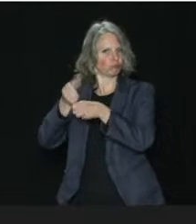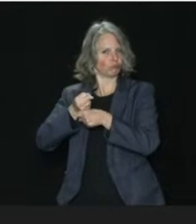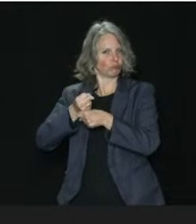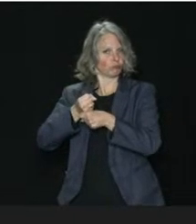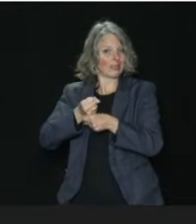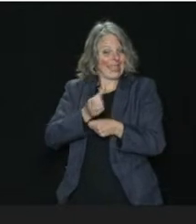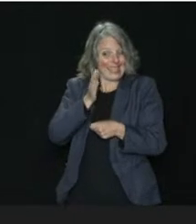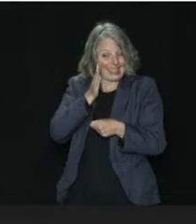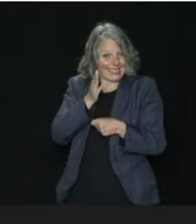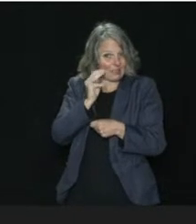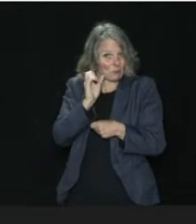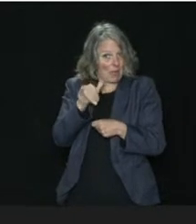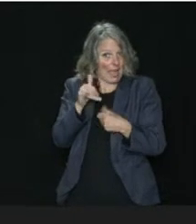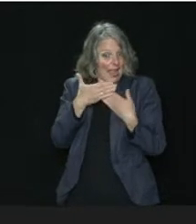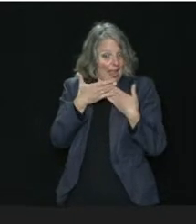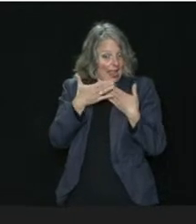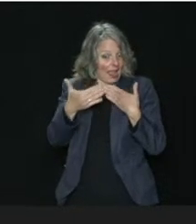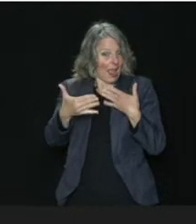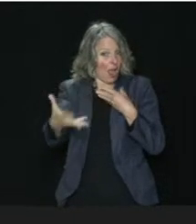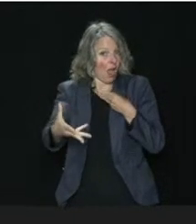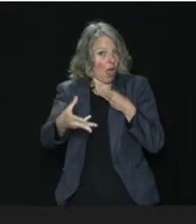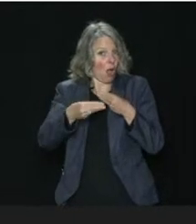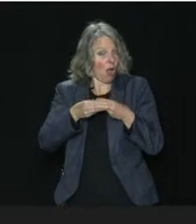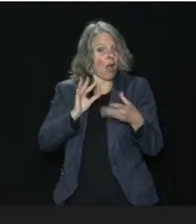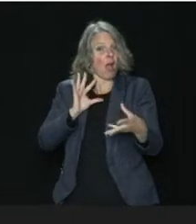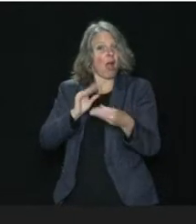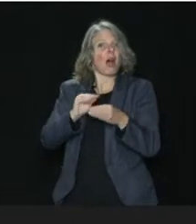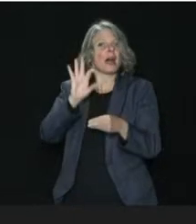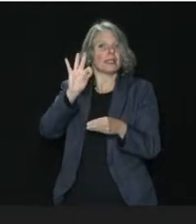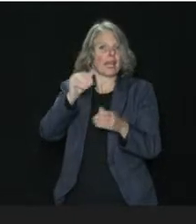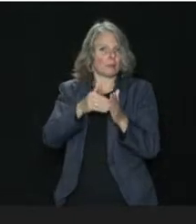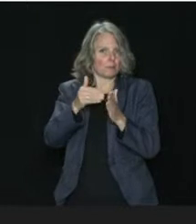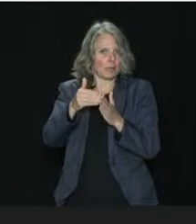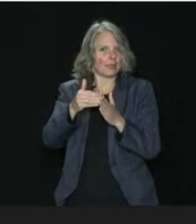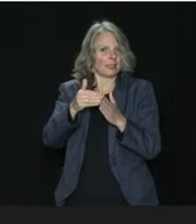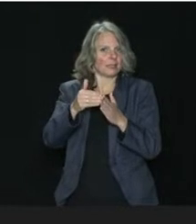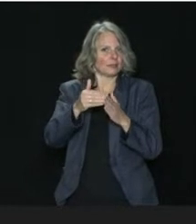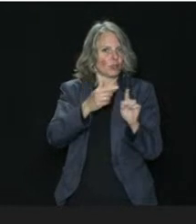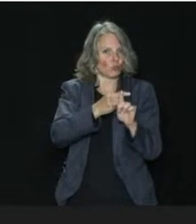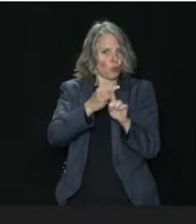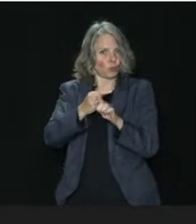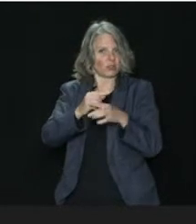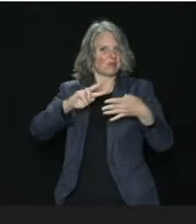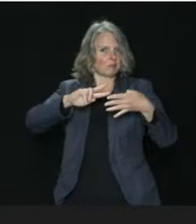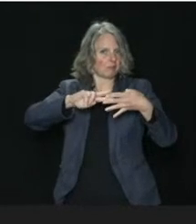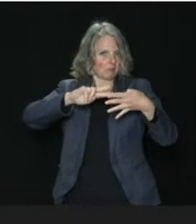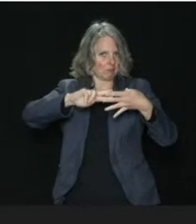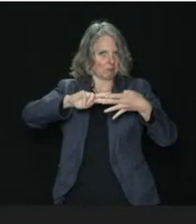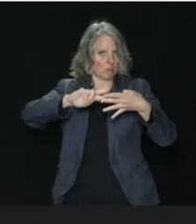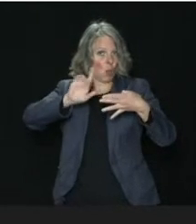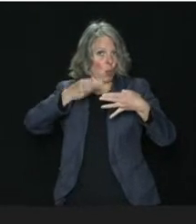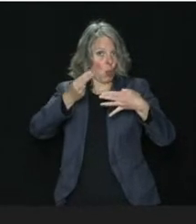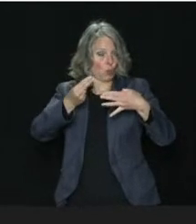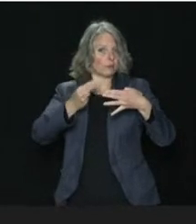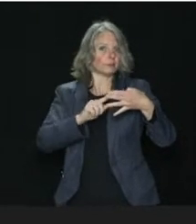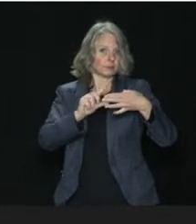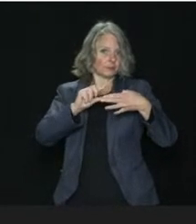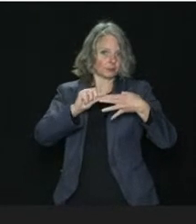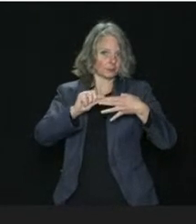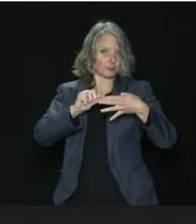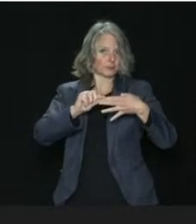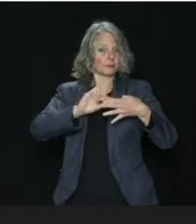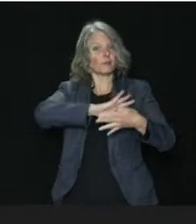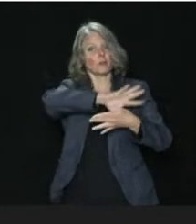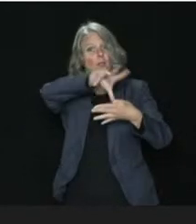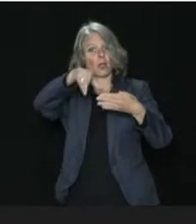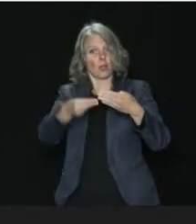we are expecting at least 9 million doses of those suppliers. And overall,